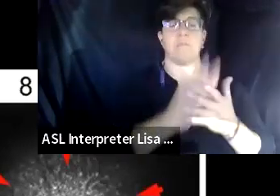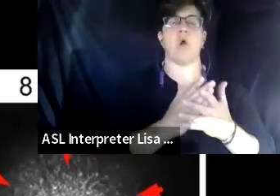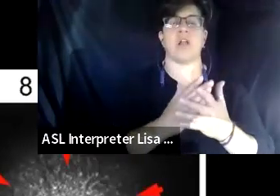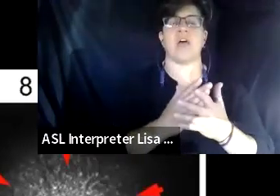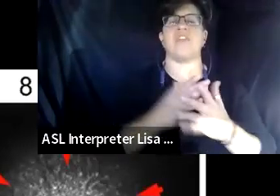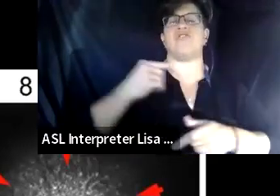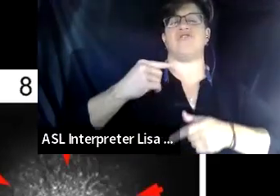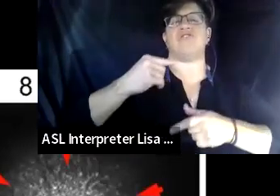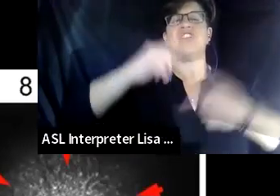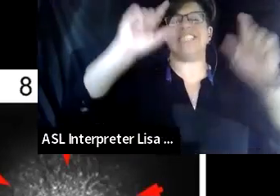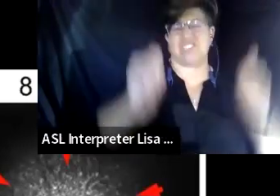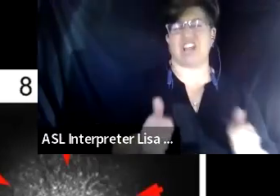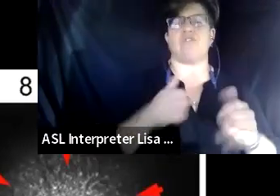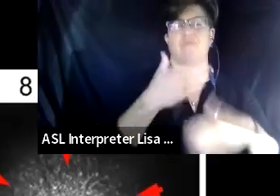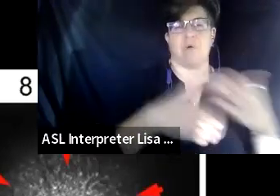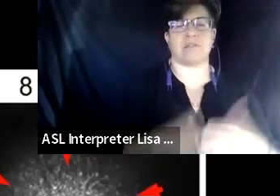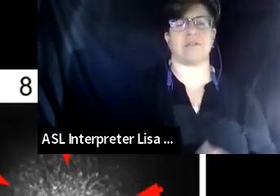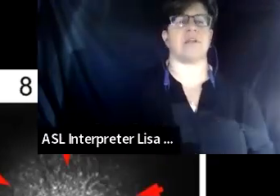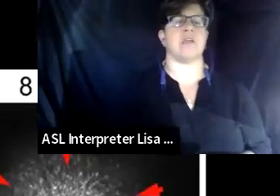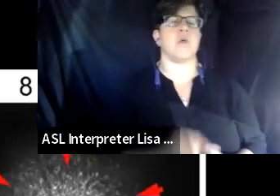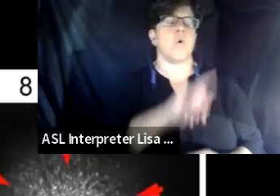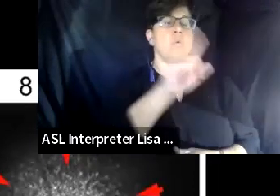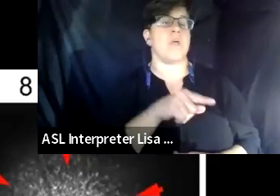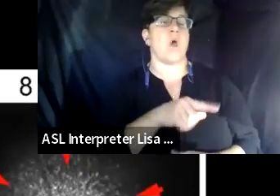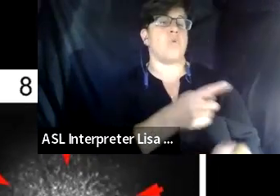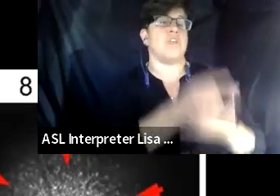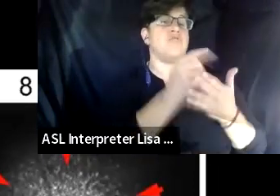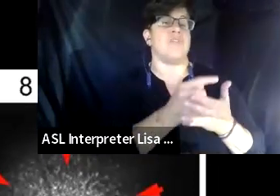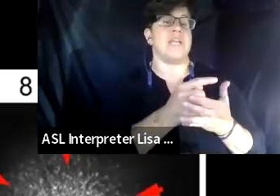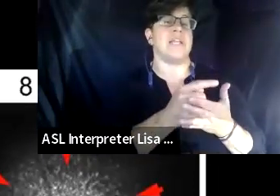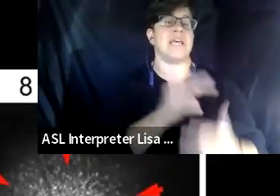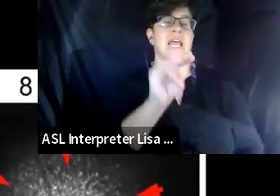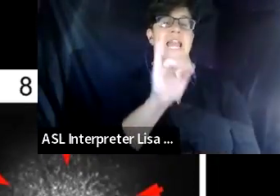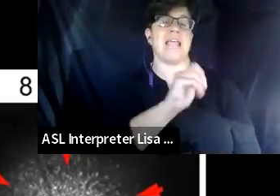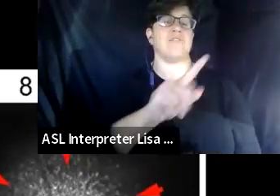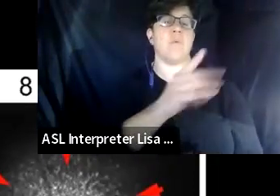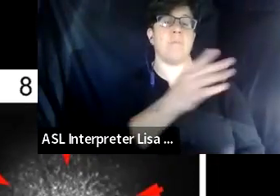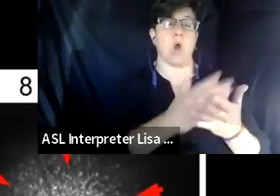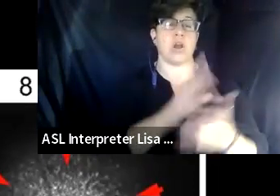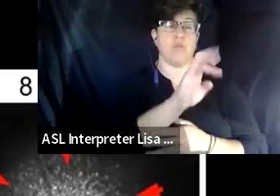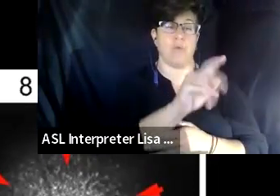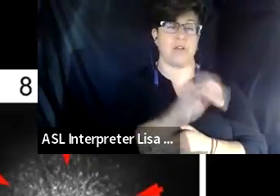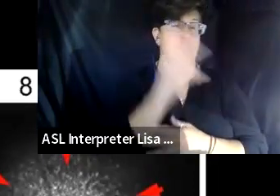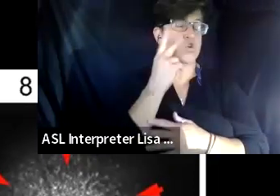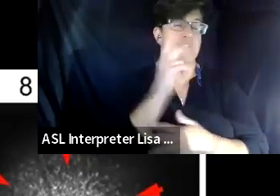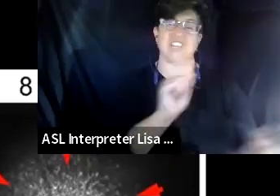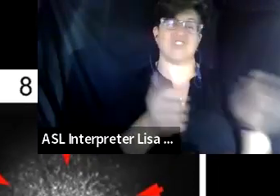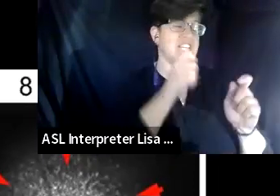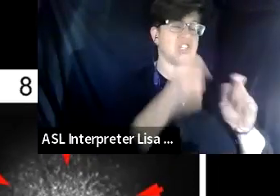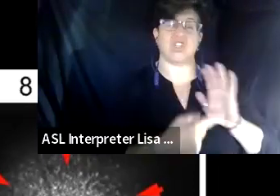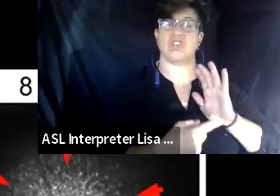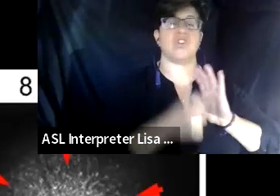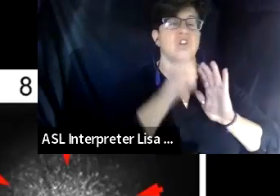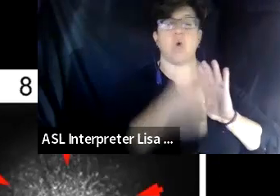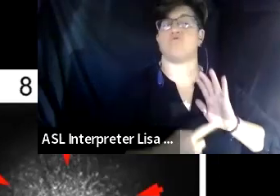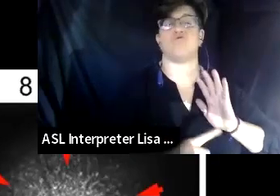injection and treat only the nasal half of the retina, as marked by the green arrows, you can see that these changes do not really show up even up to 8 months,